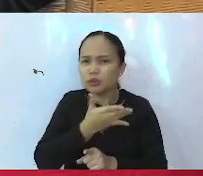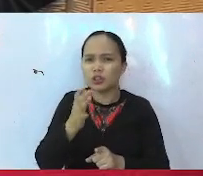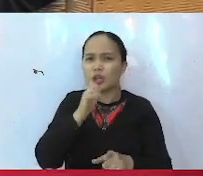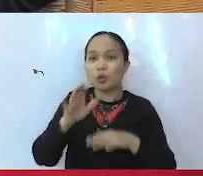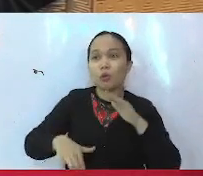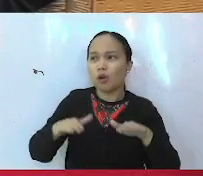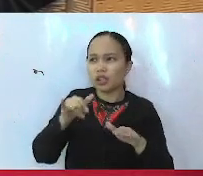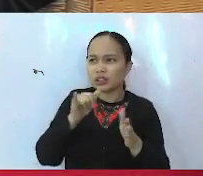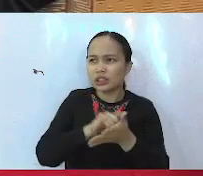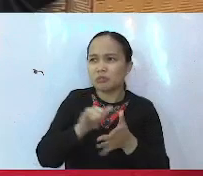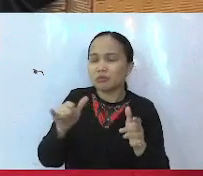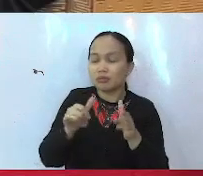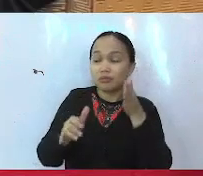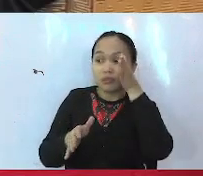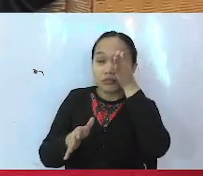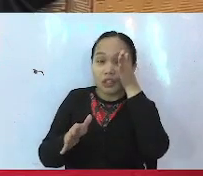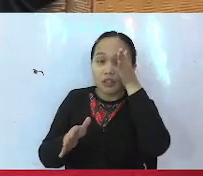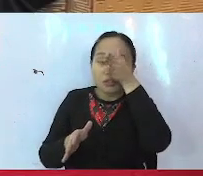like this.